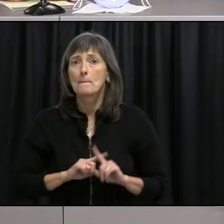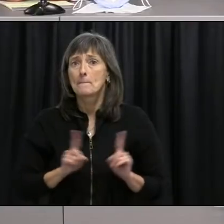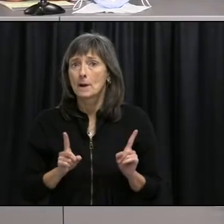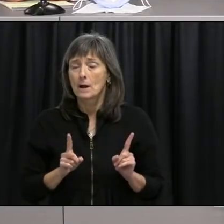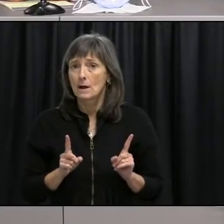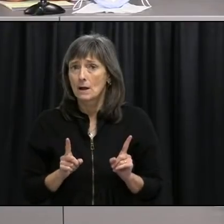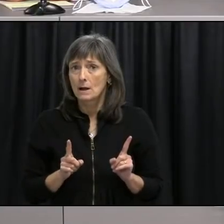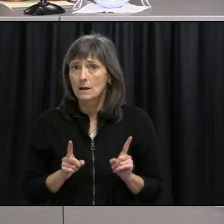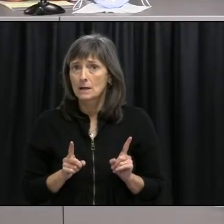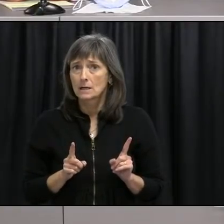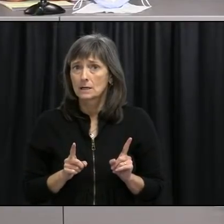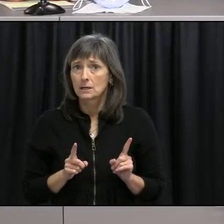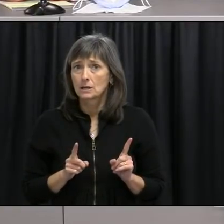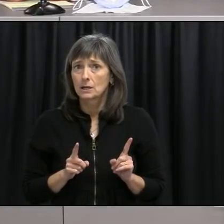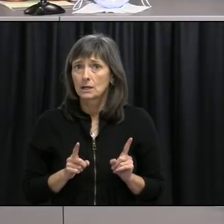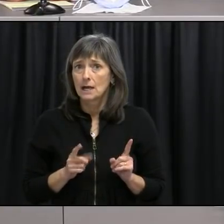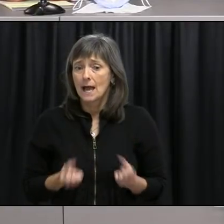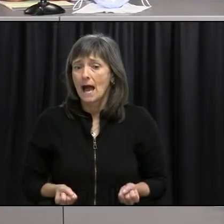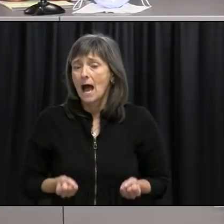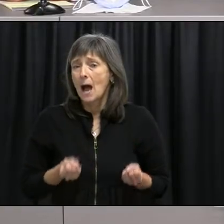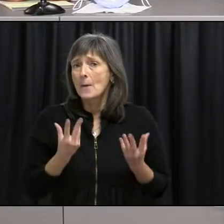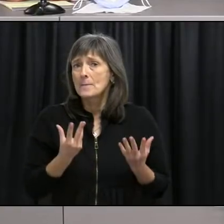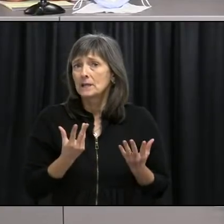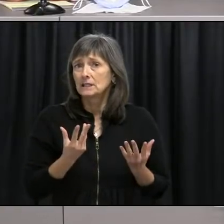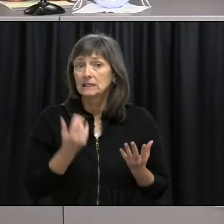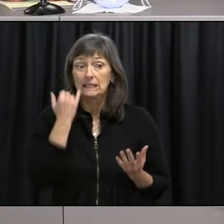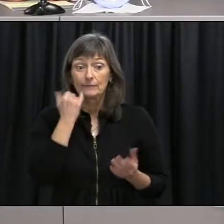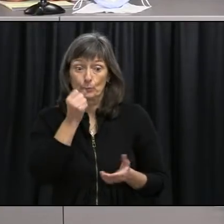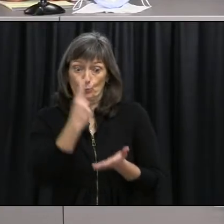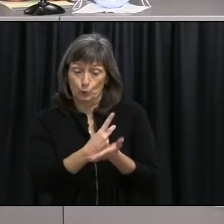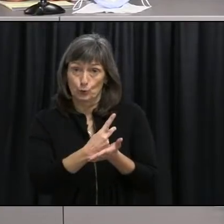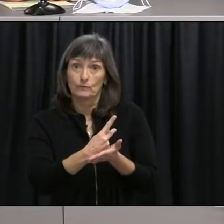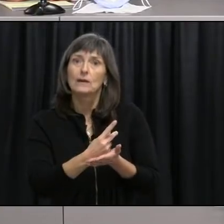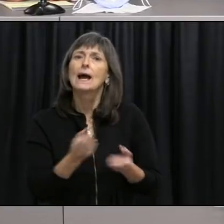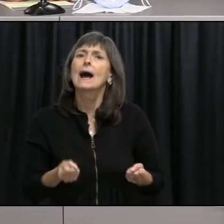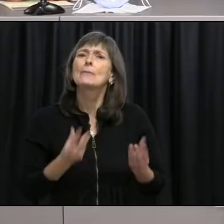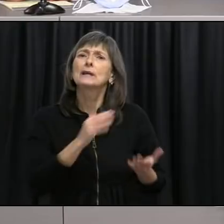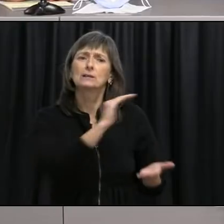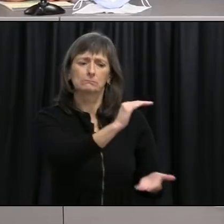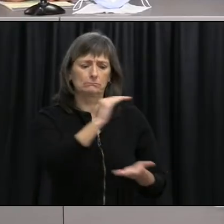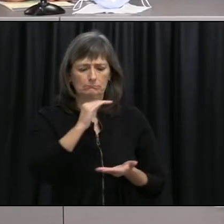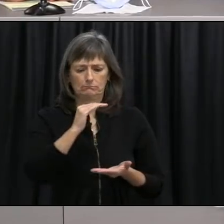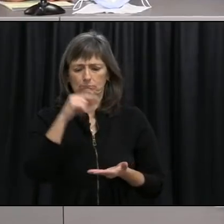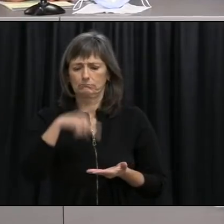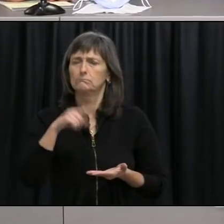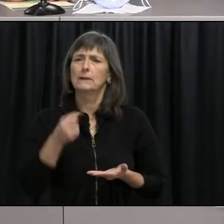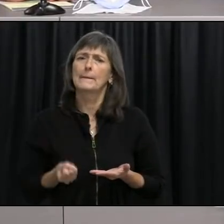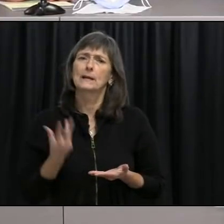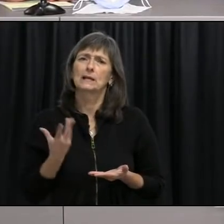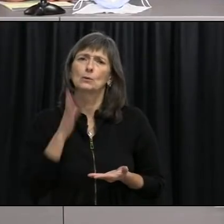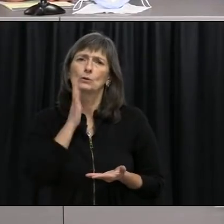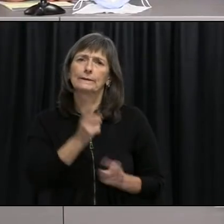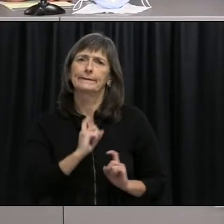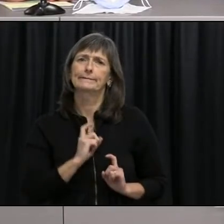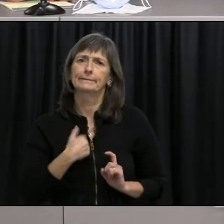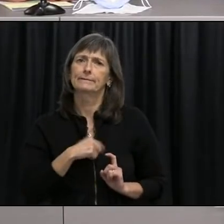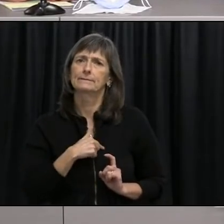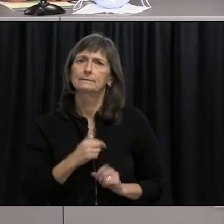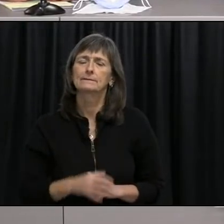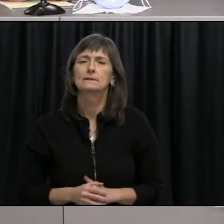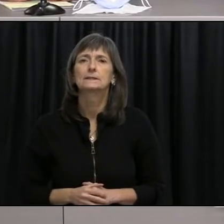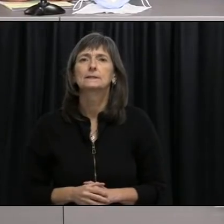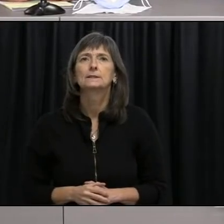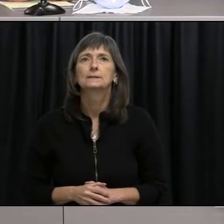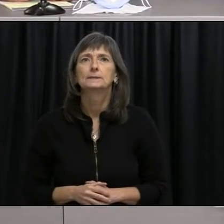privy to begin, rolling out and distributing vaccines? So all of